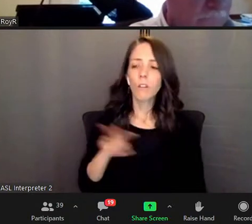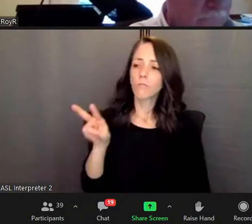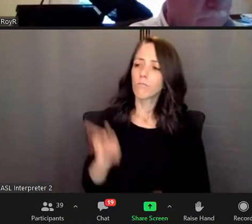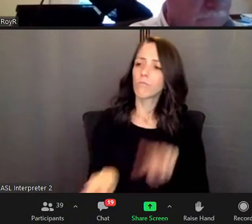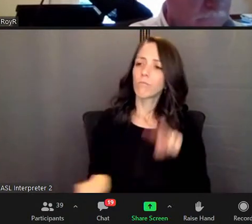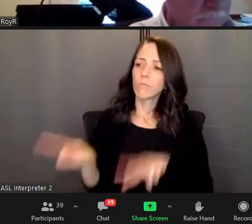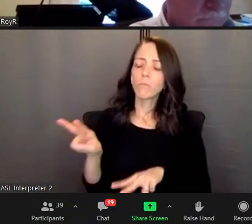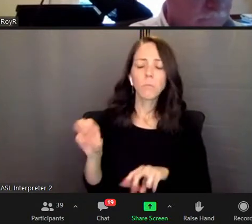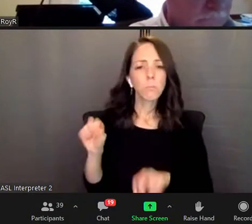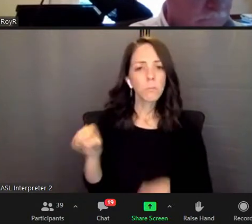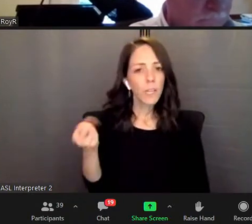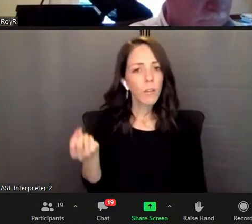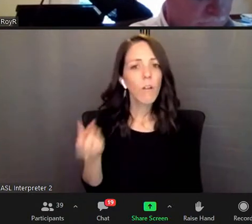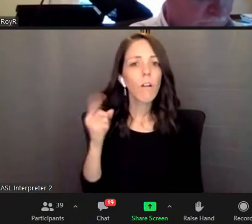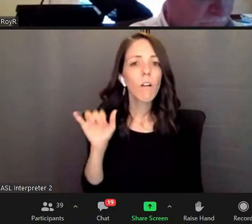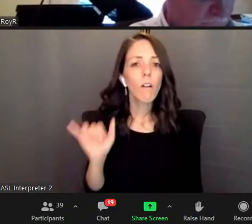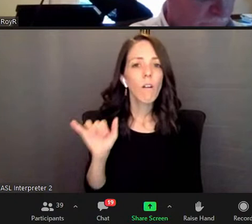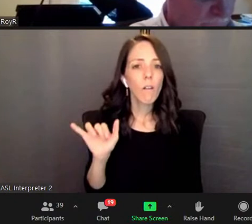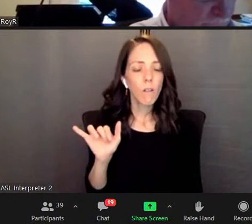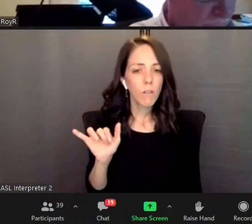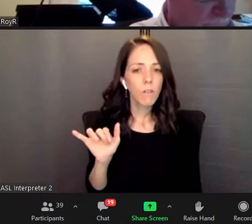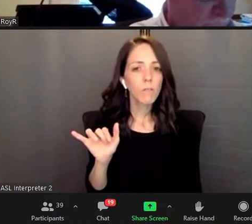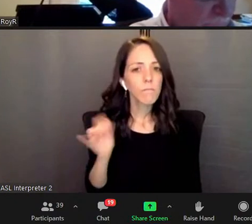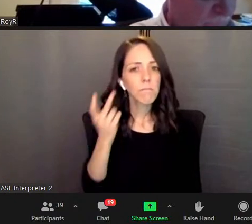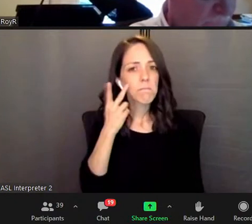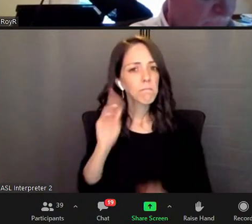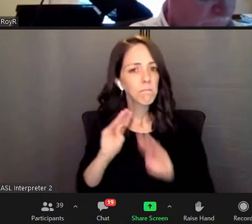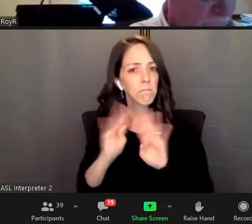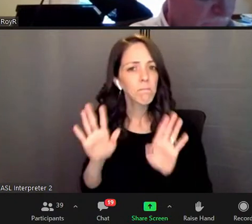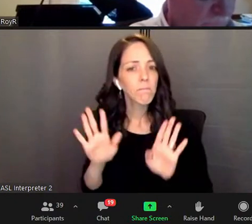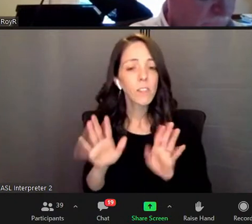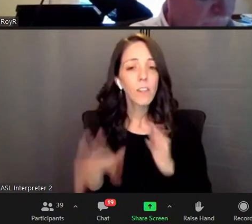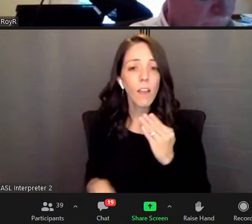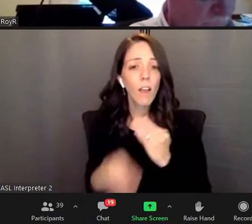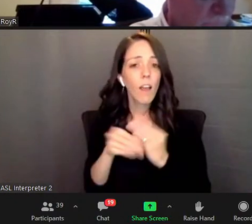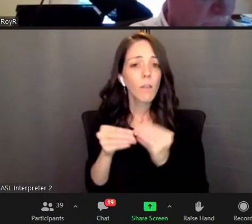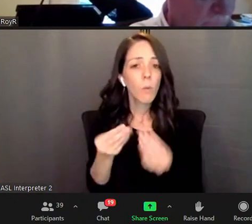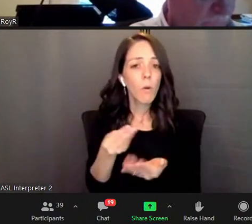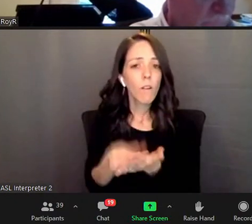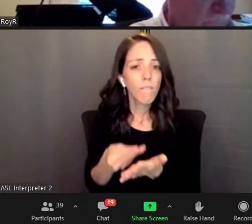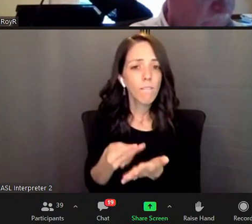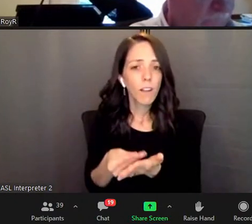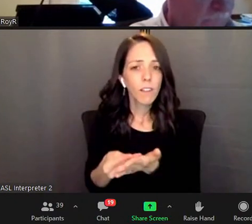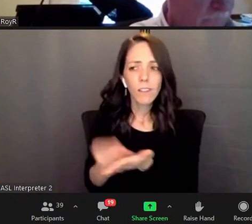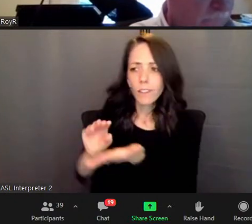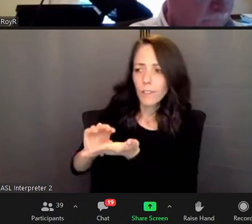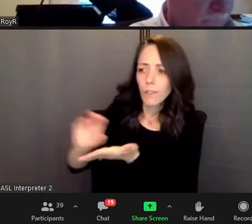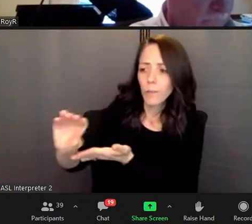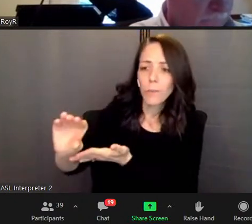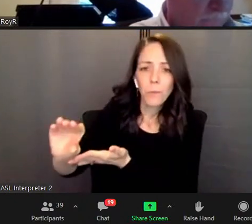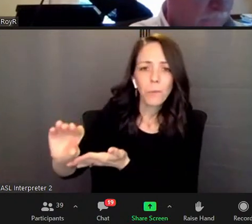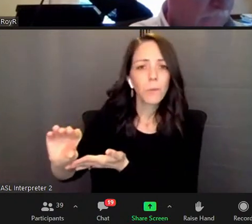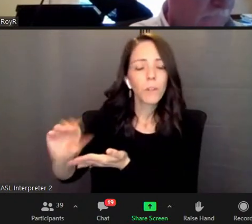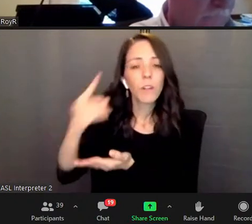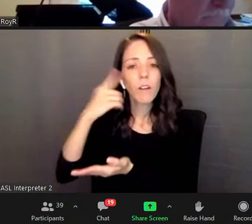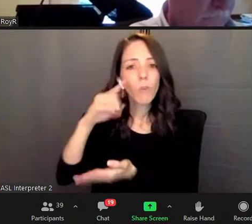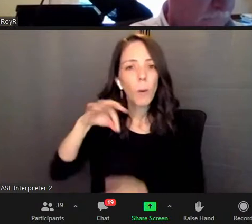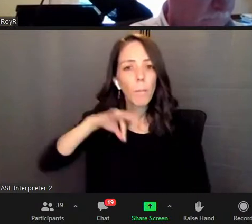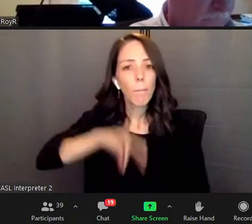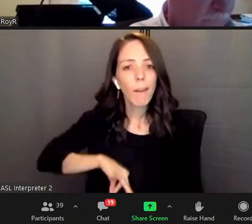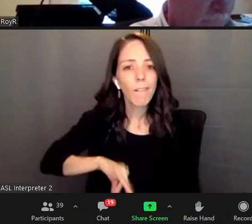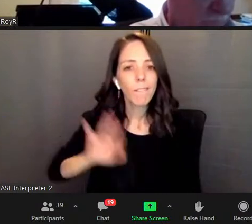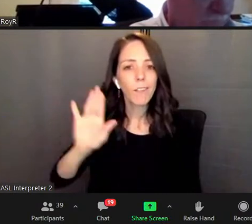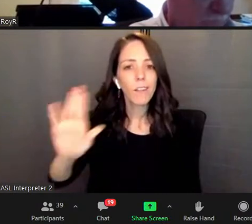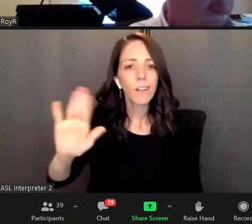with how additional funding can successfully be put into action swiftly for the benefit